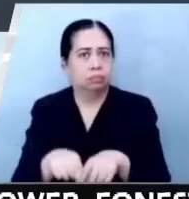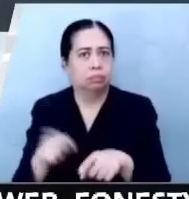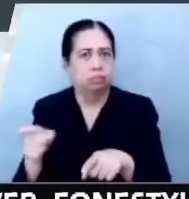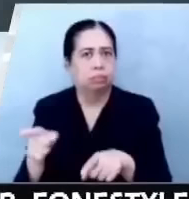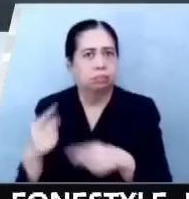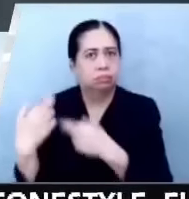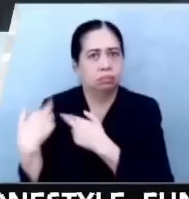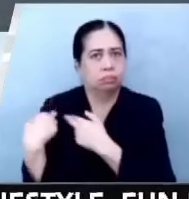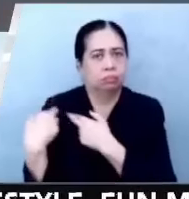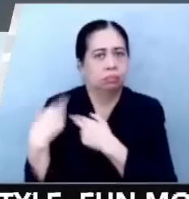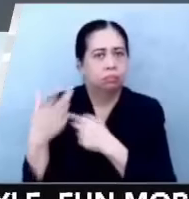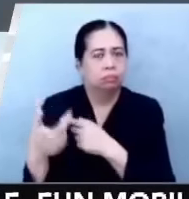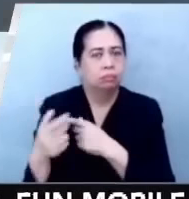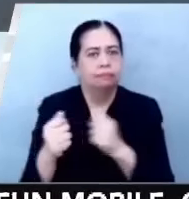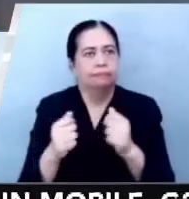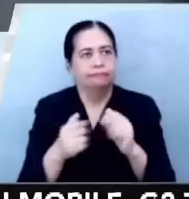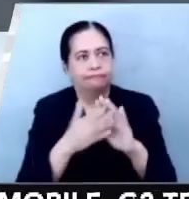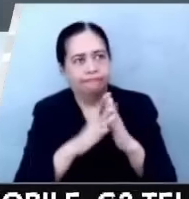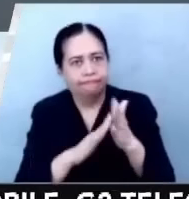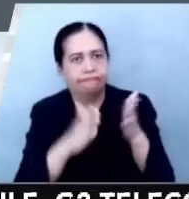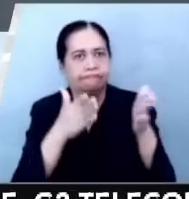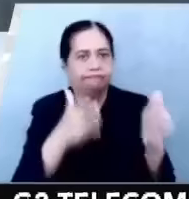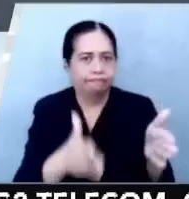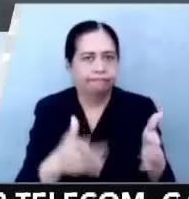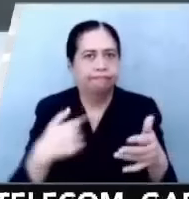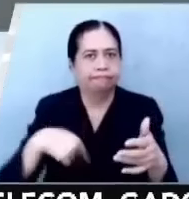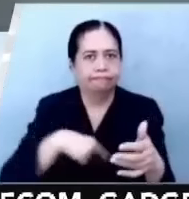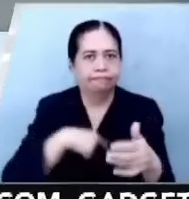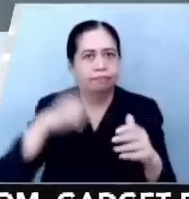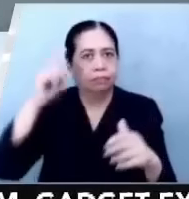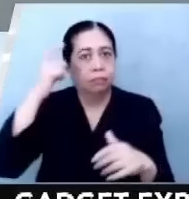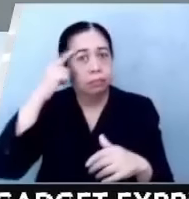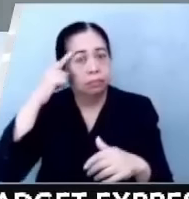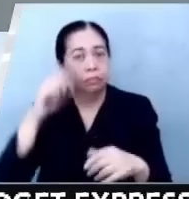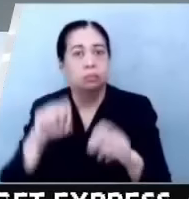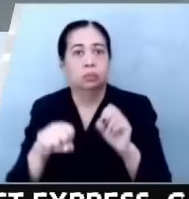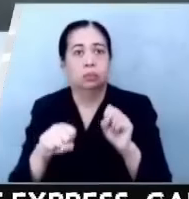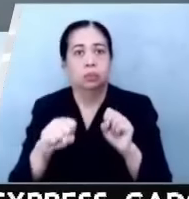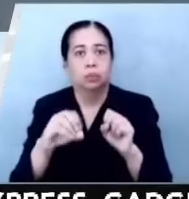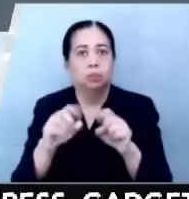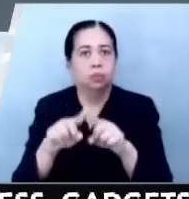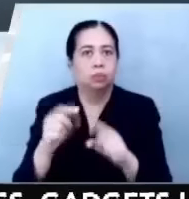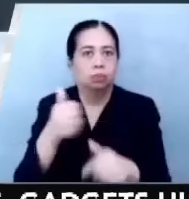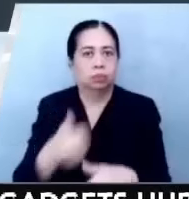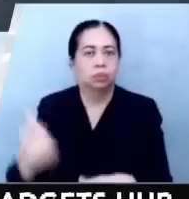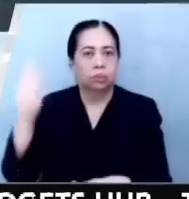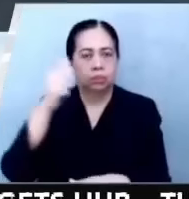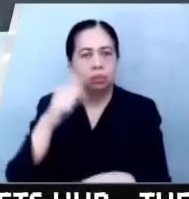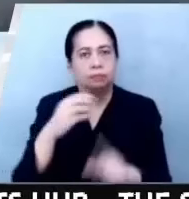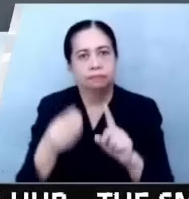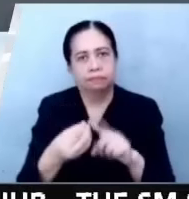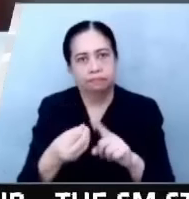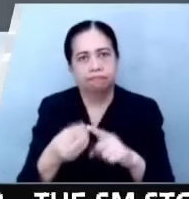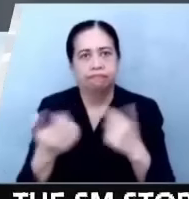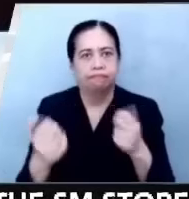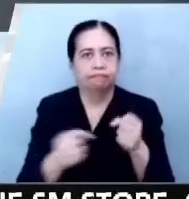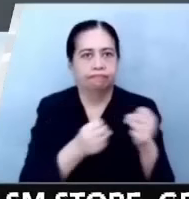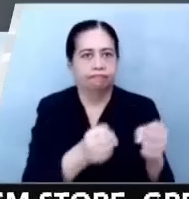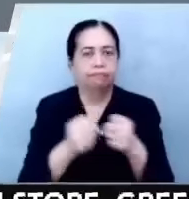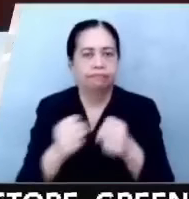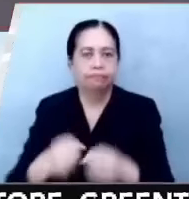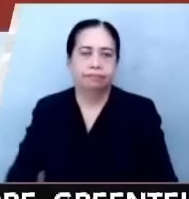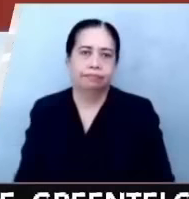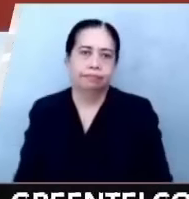the diplomatic approach ng ating gobyerno. So, sila rin ang may authority when it comes to this kind of strategy, sir. Opo, kasi